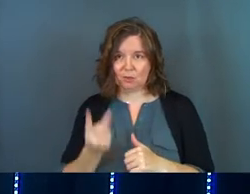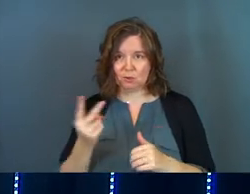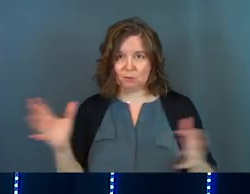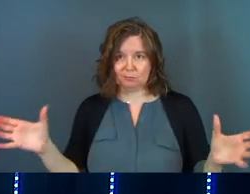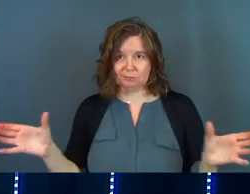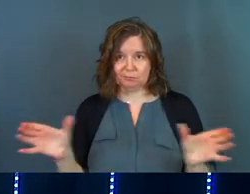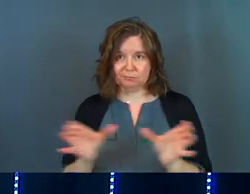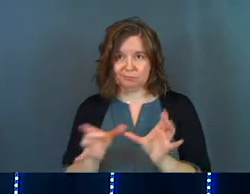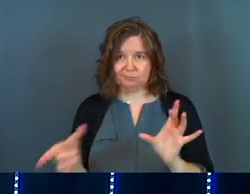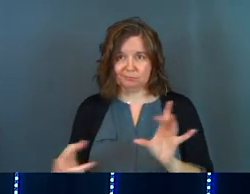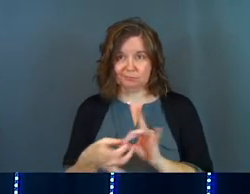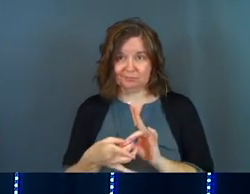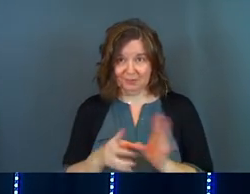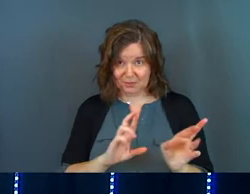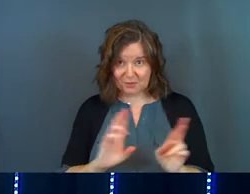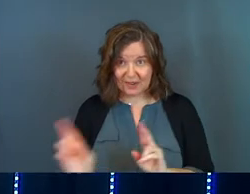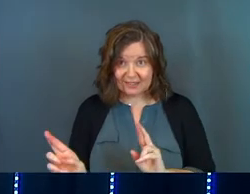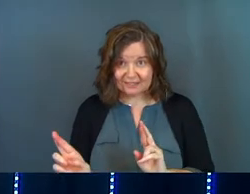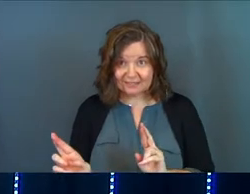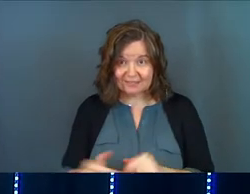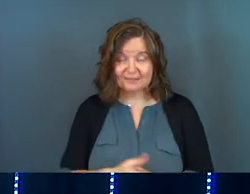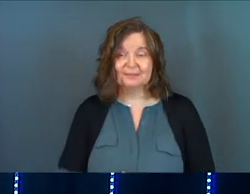hand in hand. You ready for this?